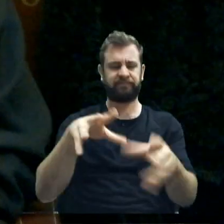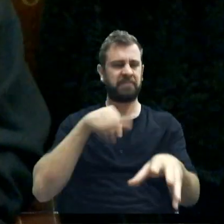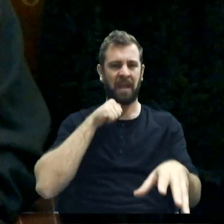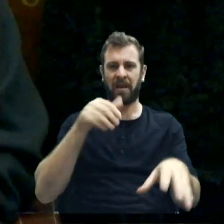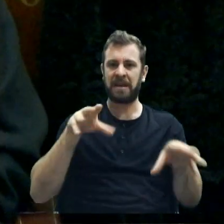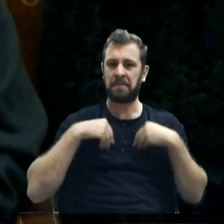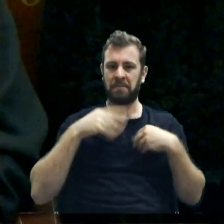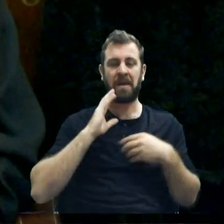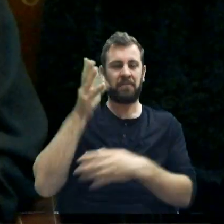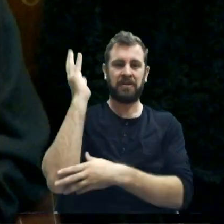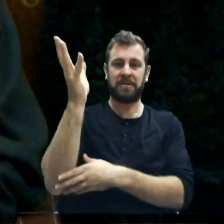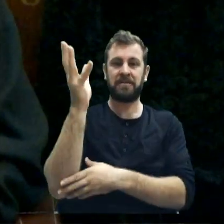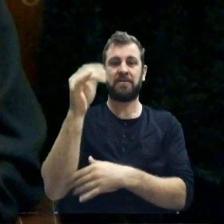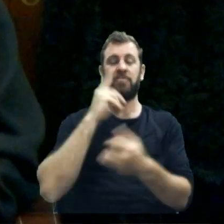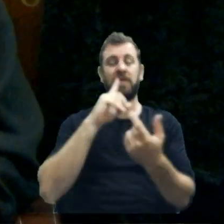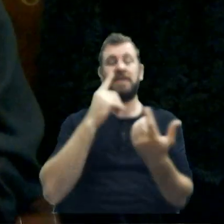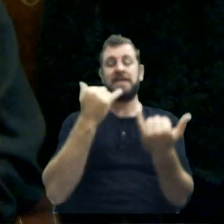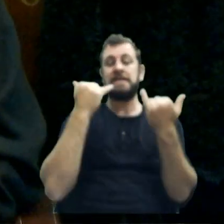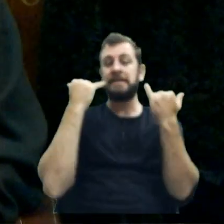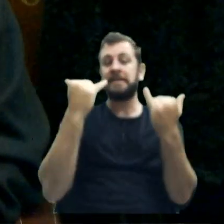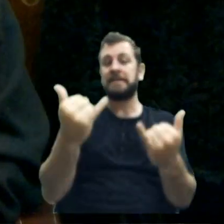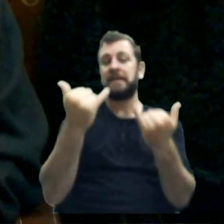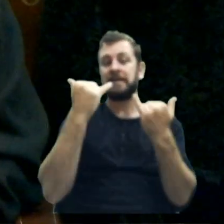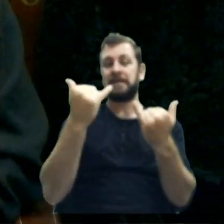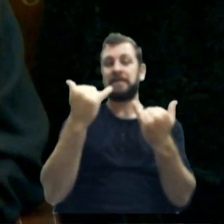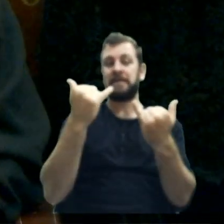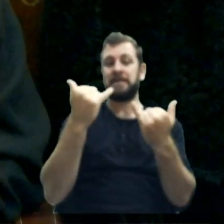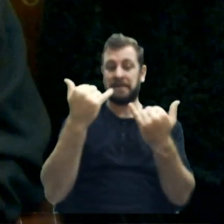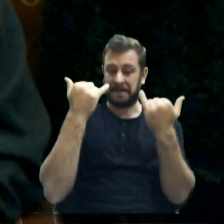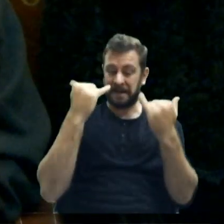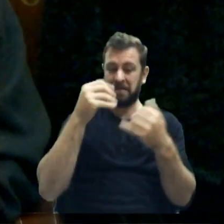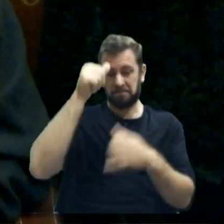homes is that today's man is not today's man anymore.